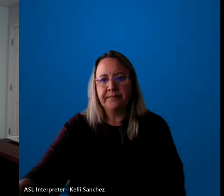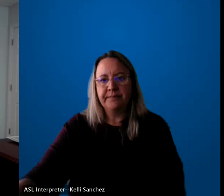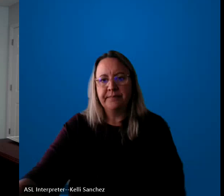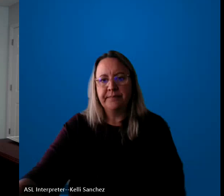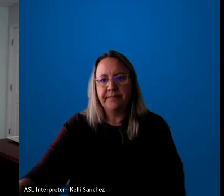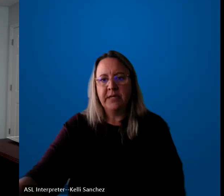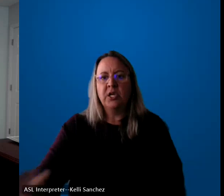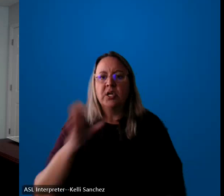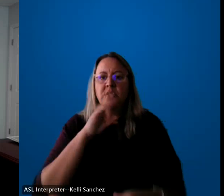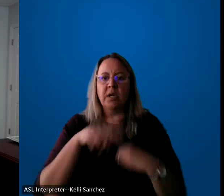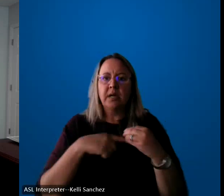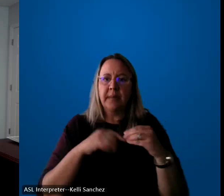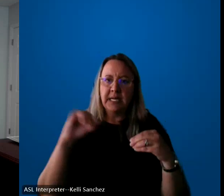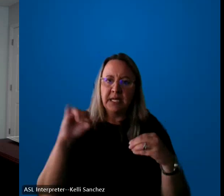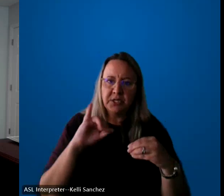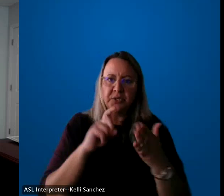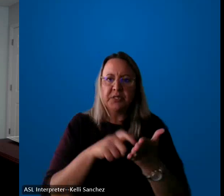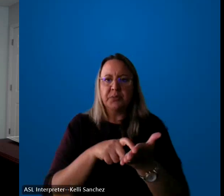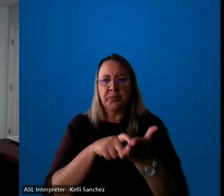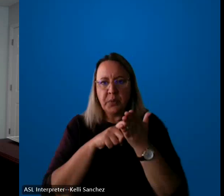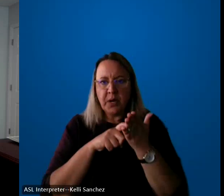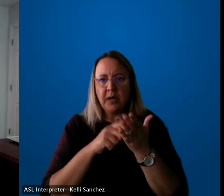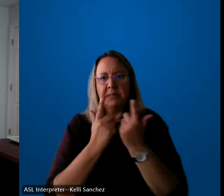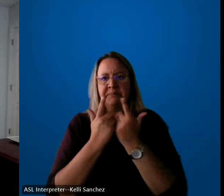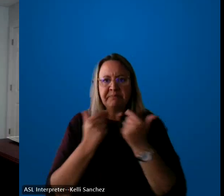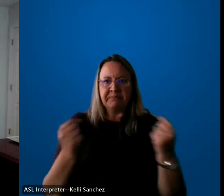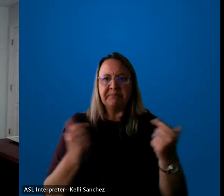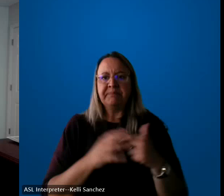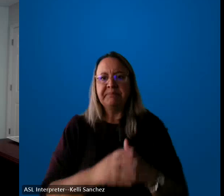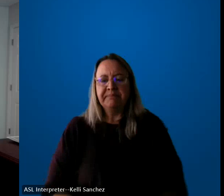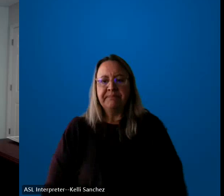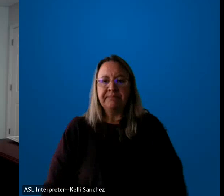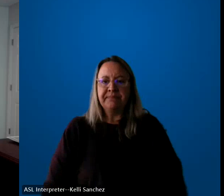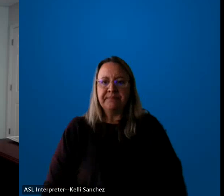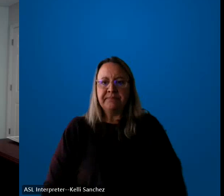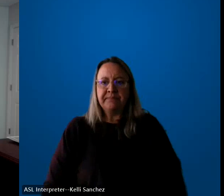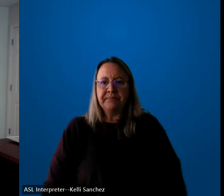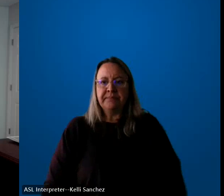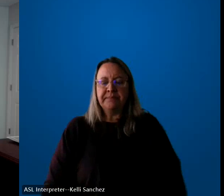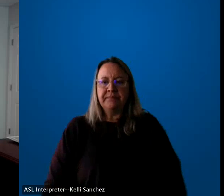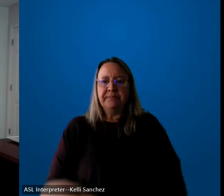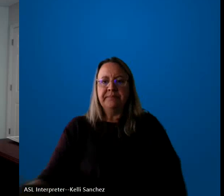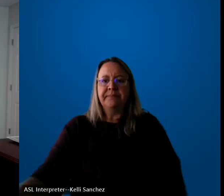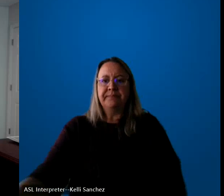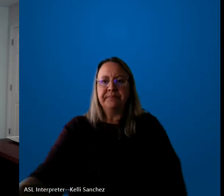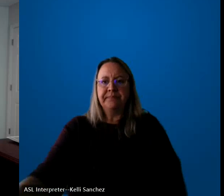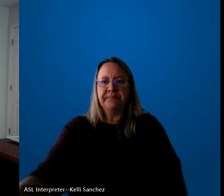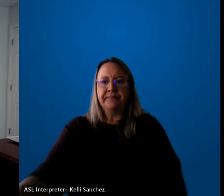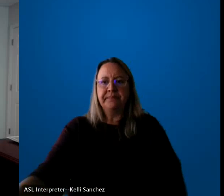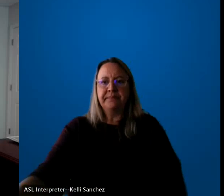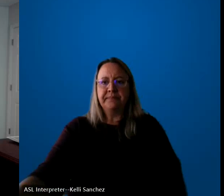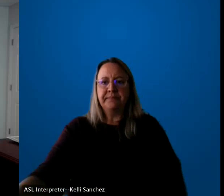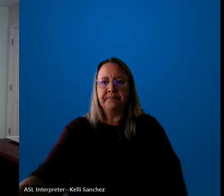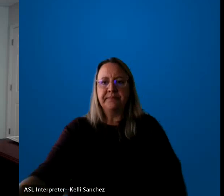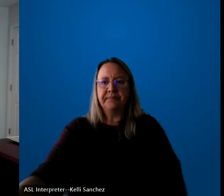requirements are. And so, what types of insurance does a person